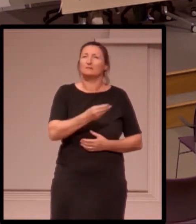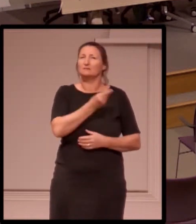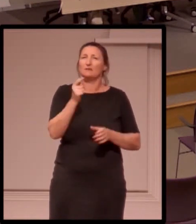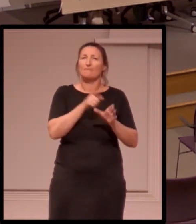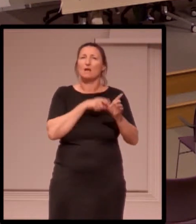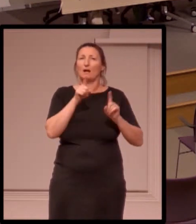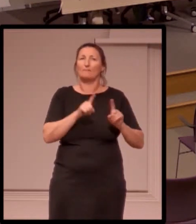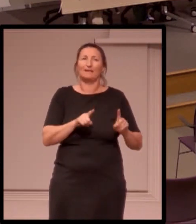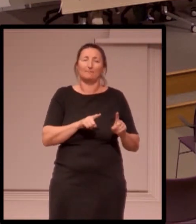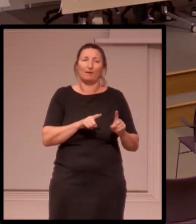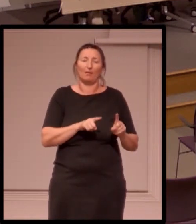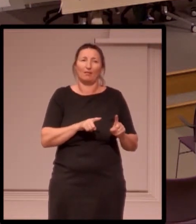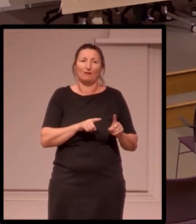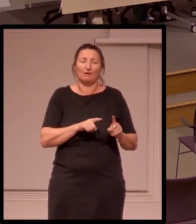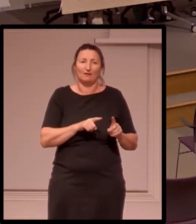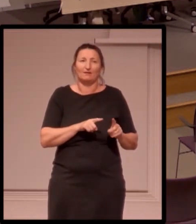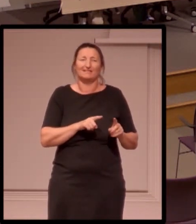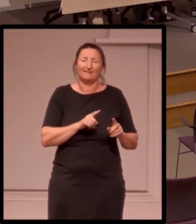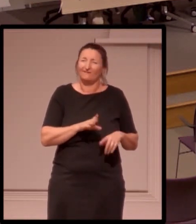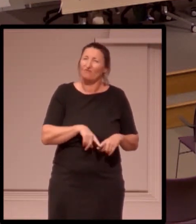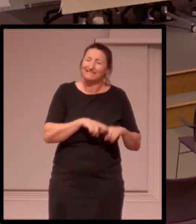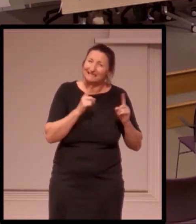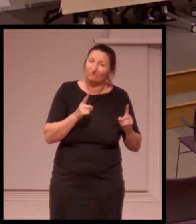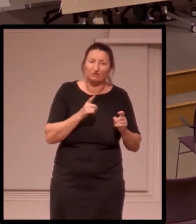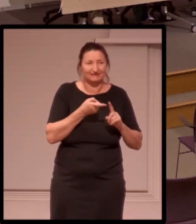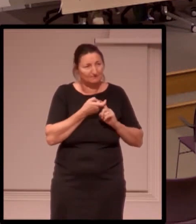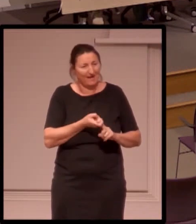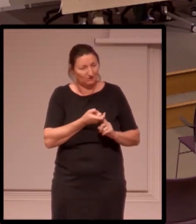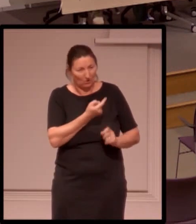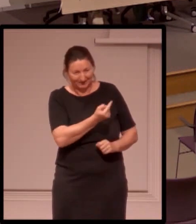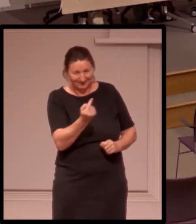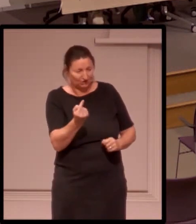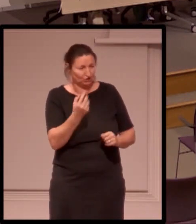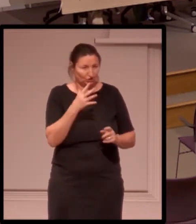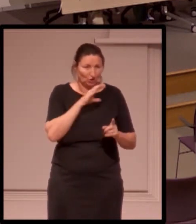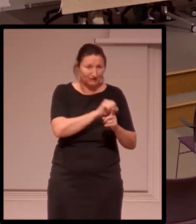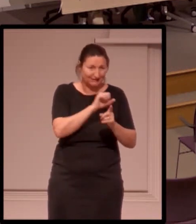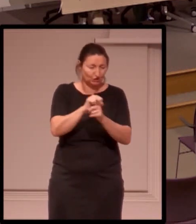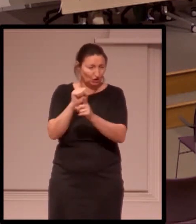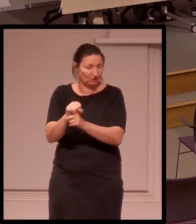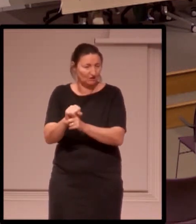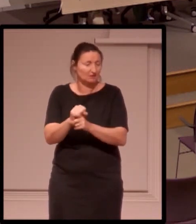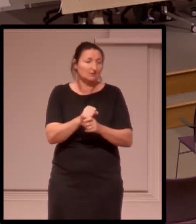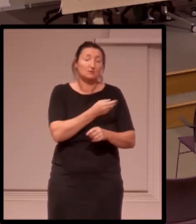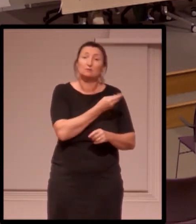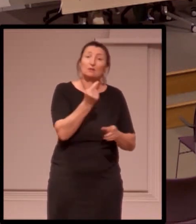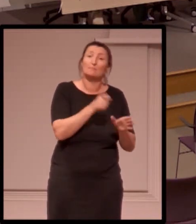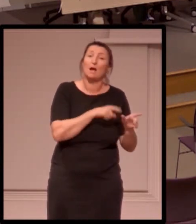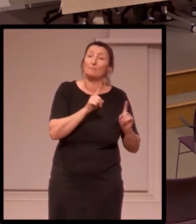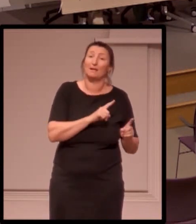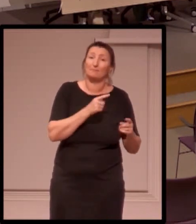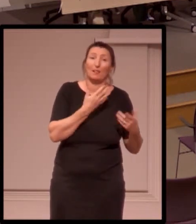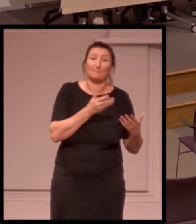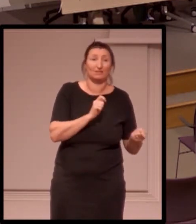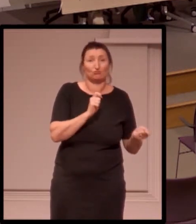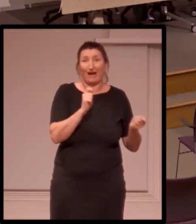working with us at the moment, where it's really different with different conditions. So, you know, some of our young people have gone through